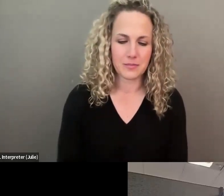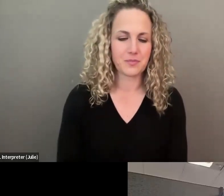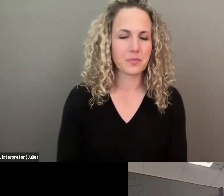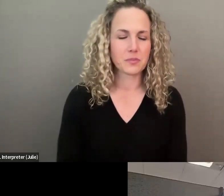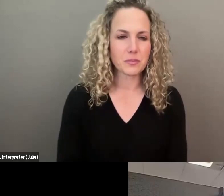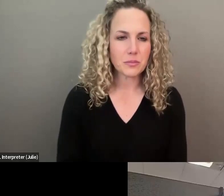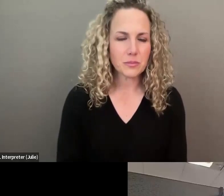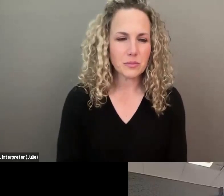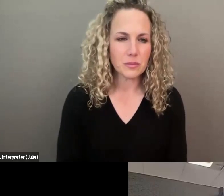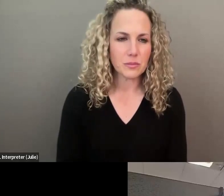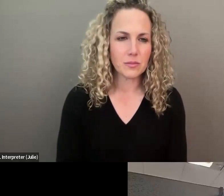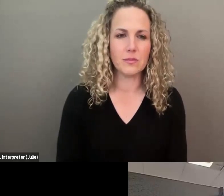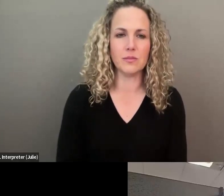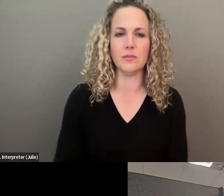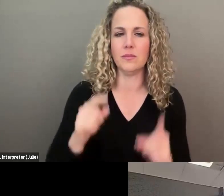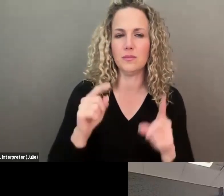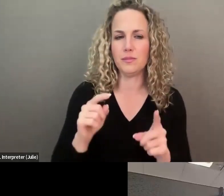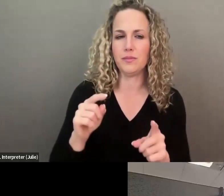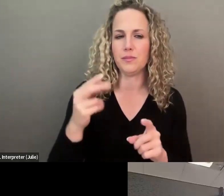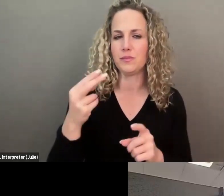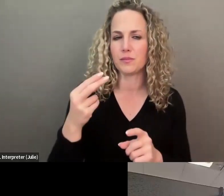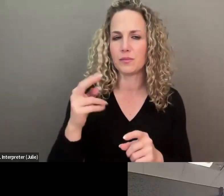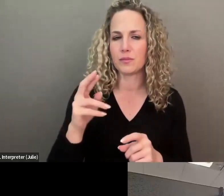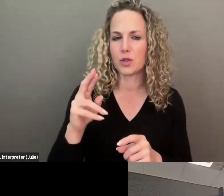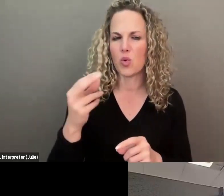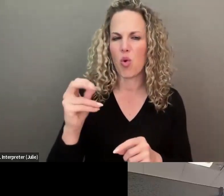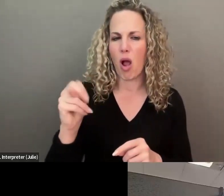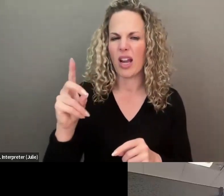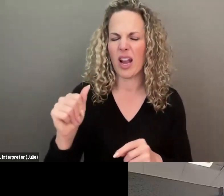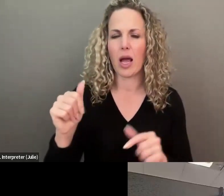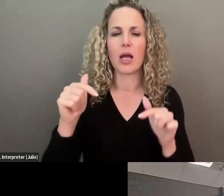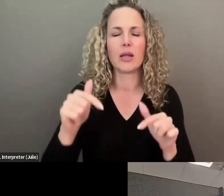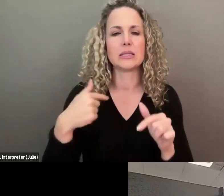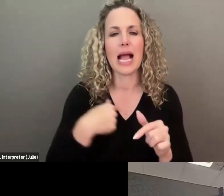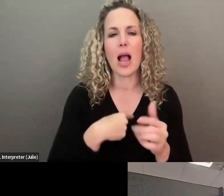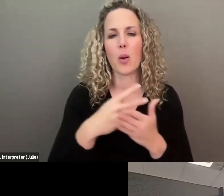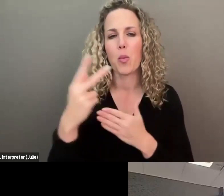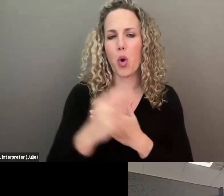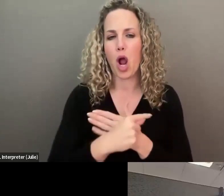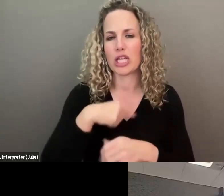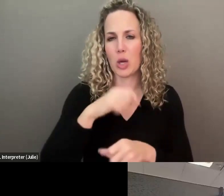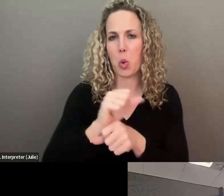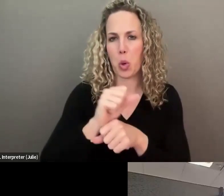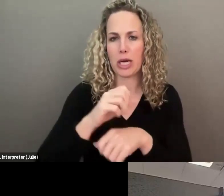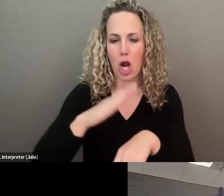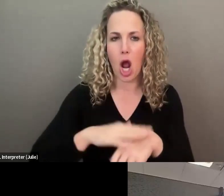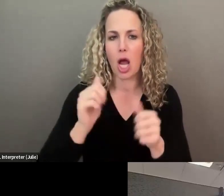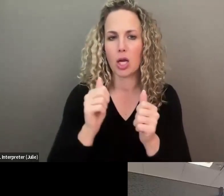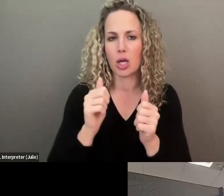So this is, and I'll open it up for you guys, our project that we are working on with